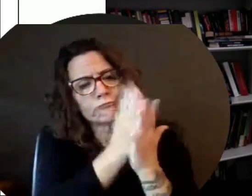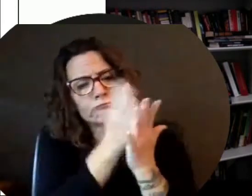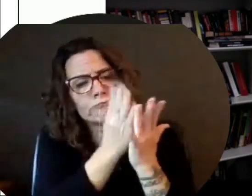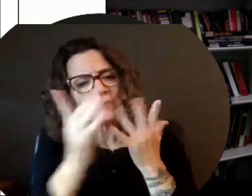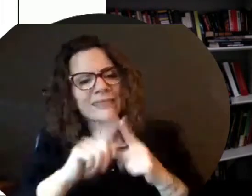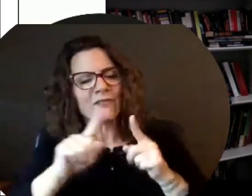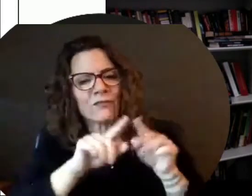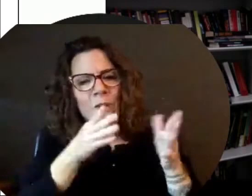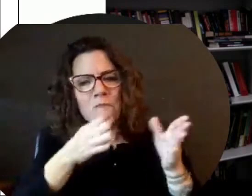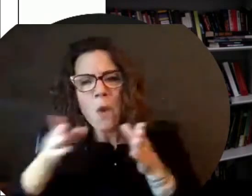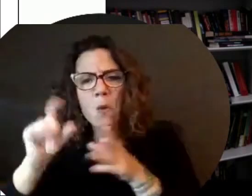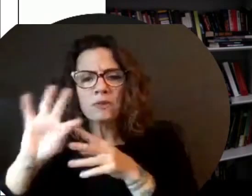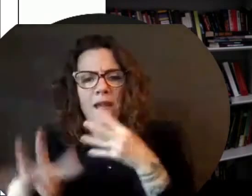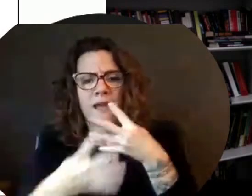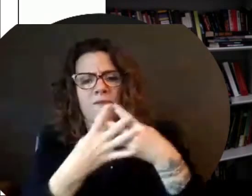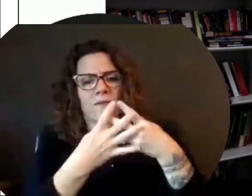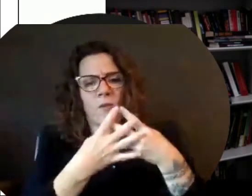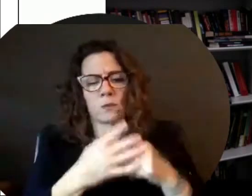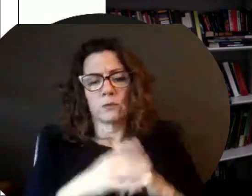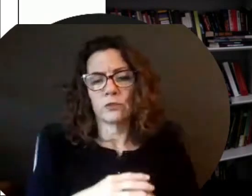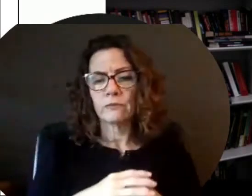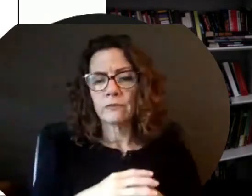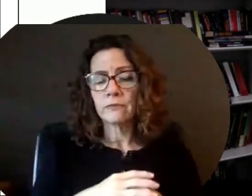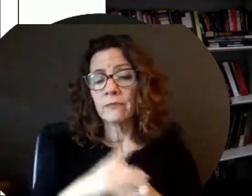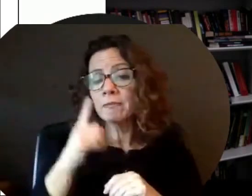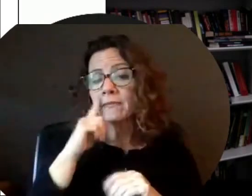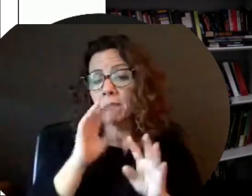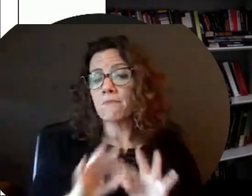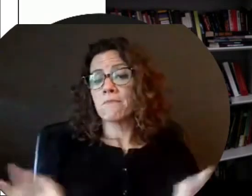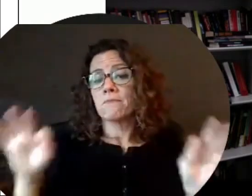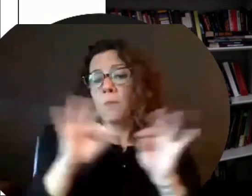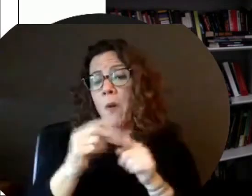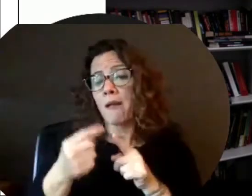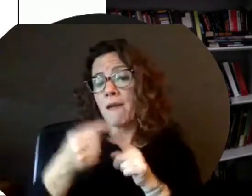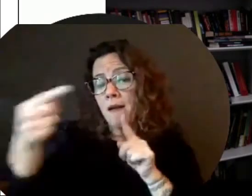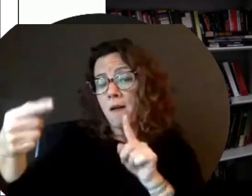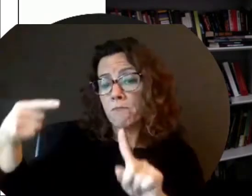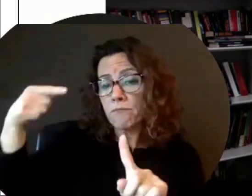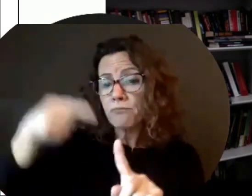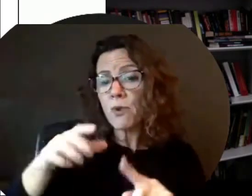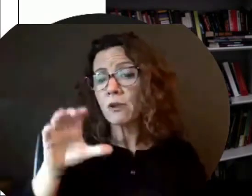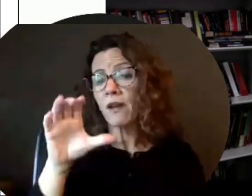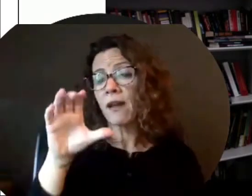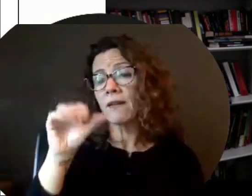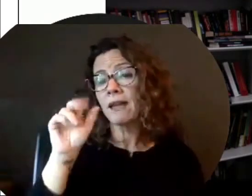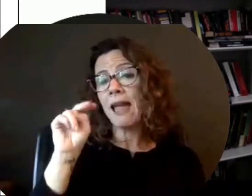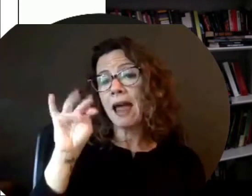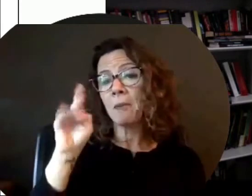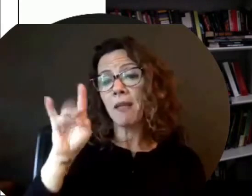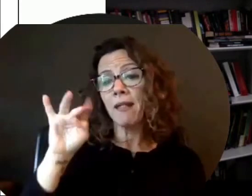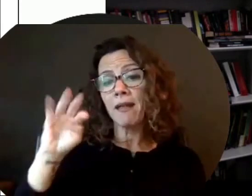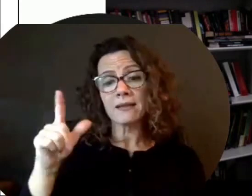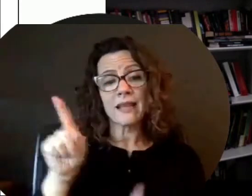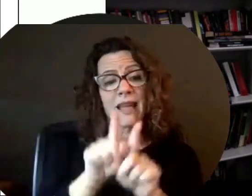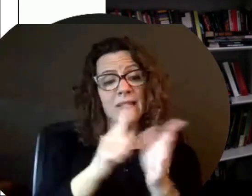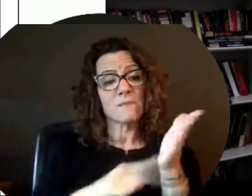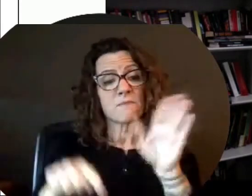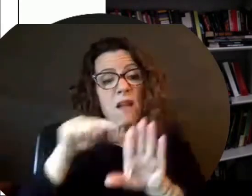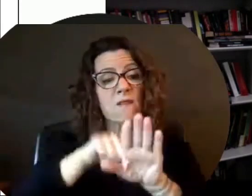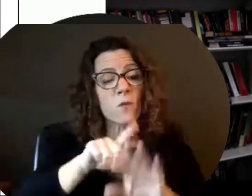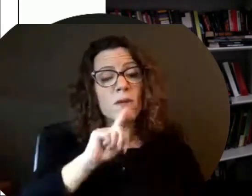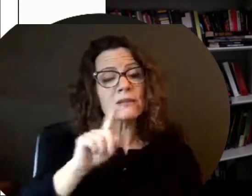a metaphor, again, is commensality. Like, really, I was struck by that person really talking about